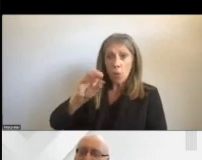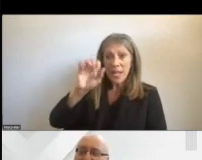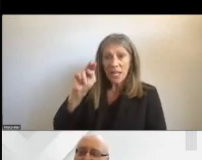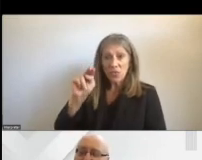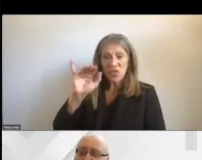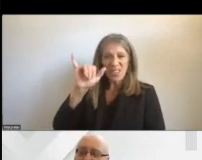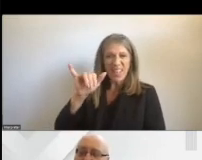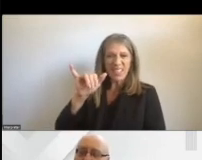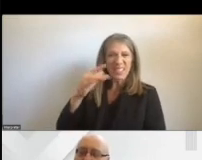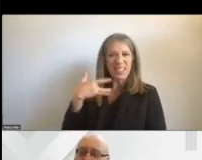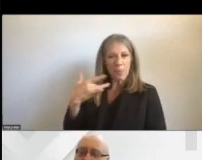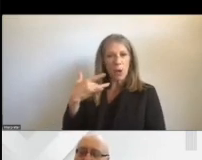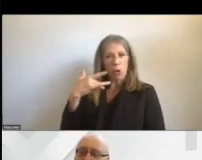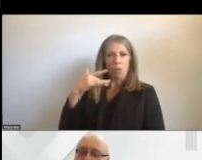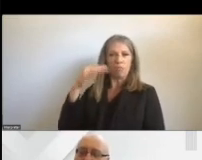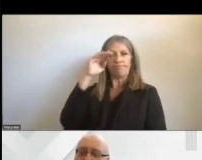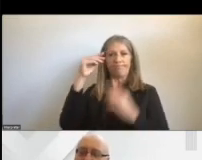thing.